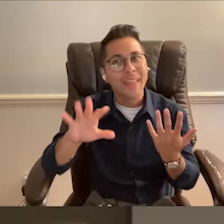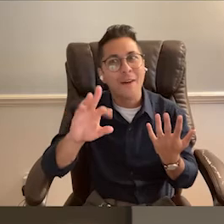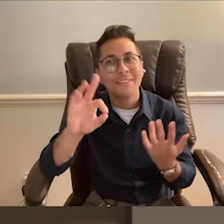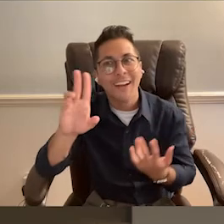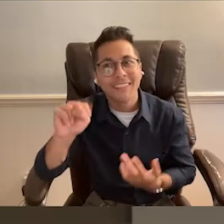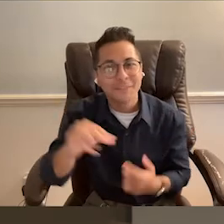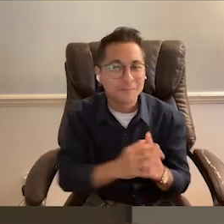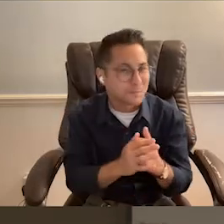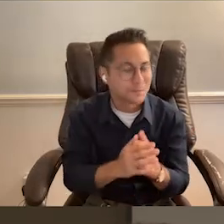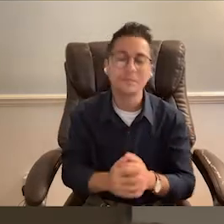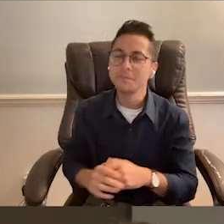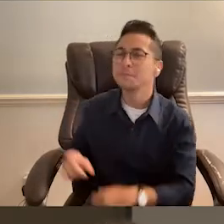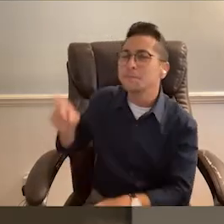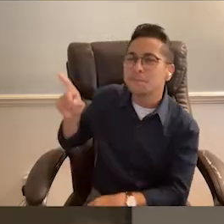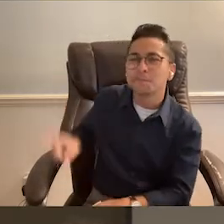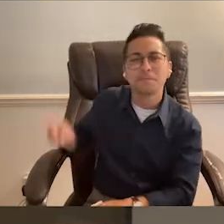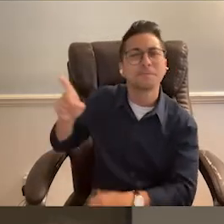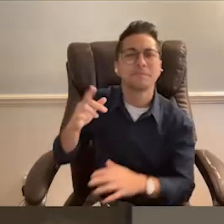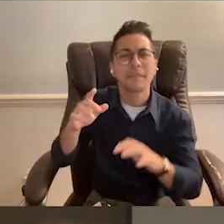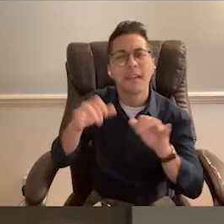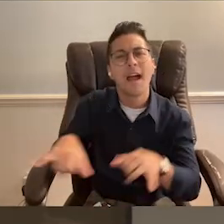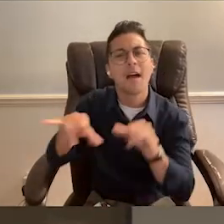Okay. Okay, well. That was fun.